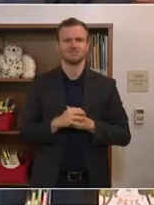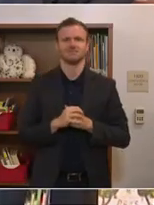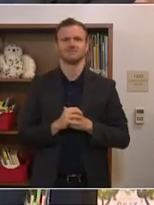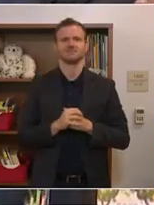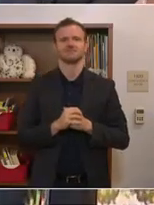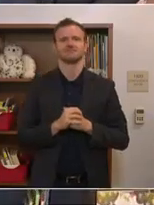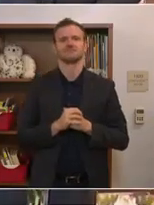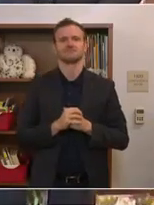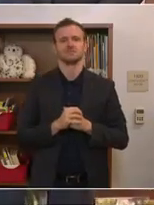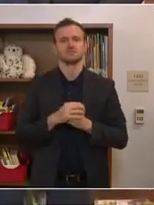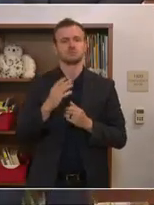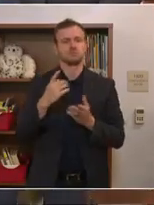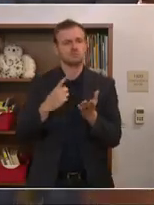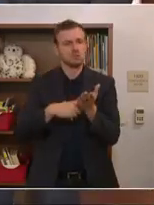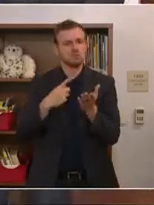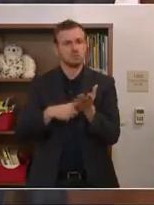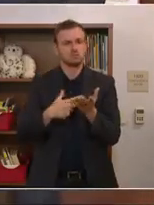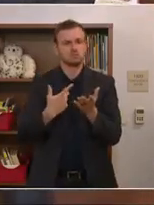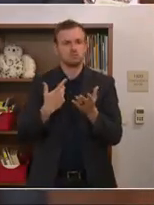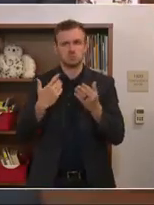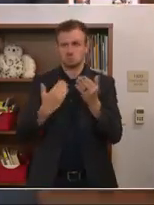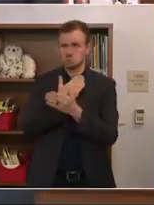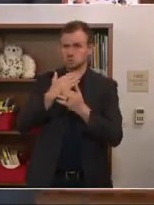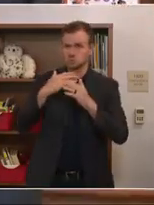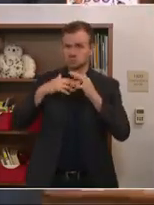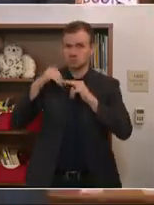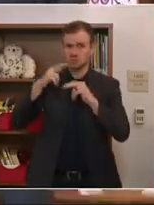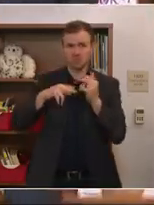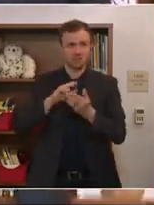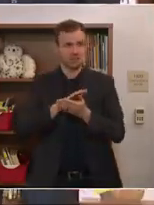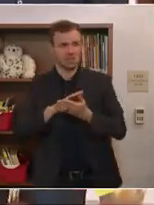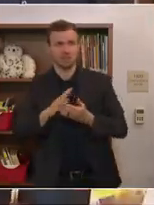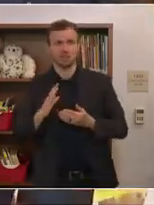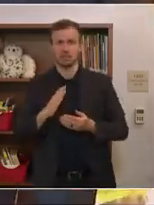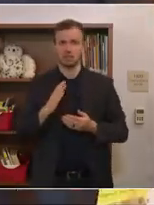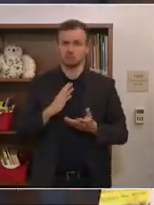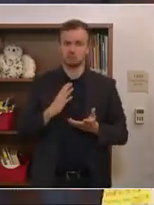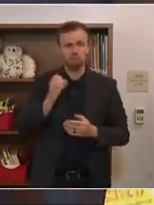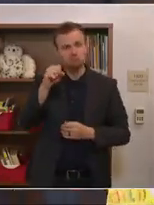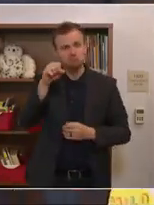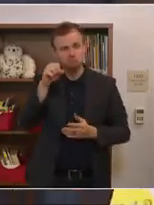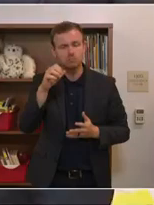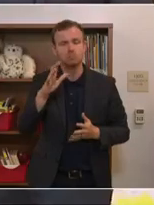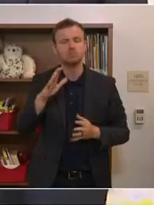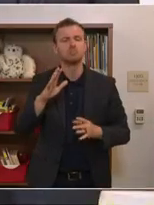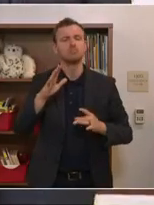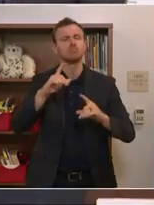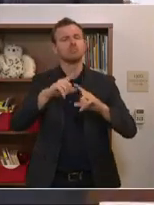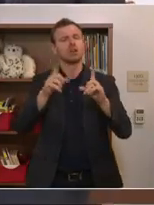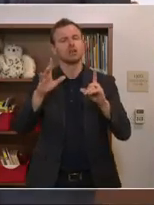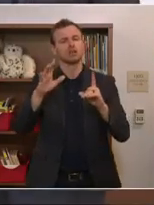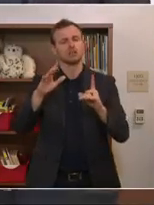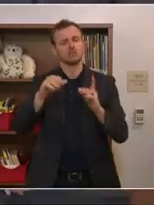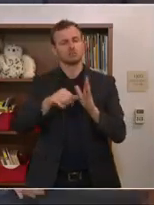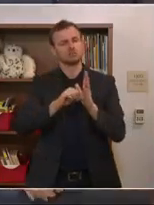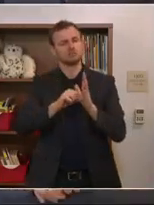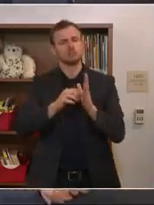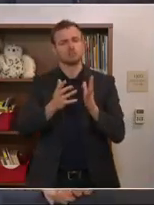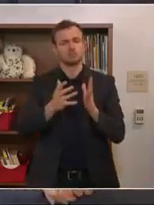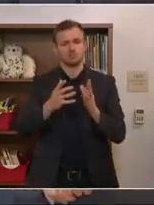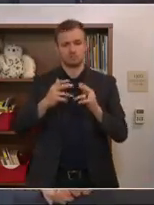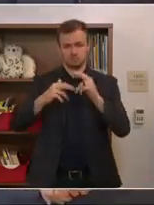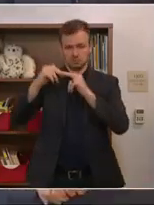the nice, shiny, bright building, which we're here to do. But what I know for sure is that when you couple world-class facilities